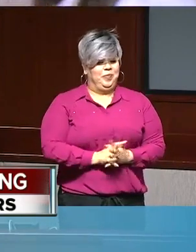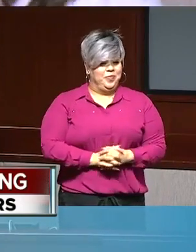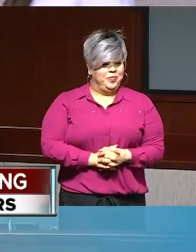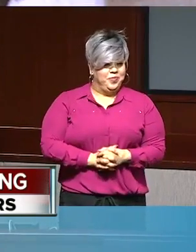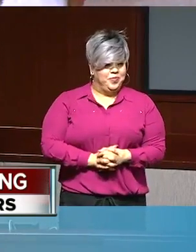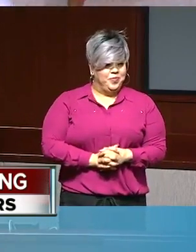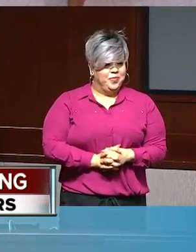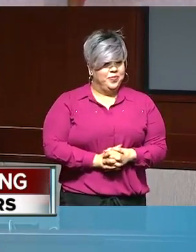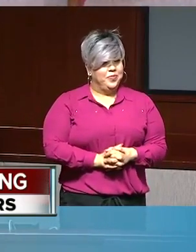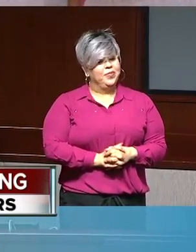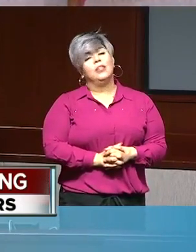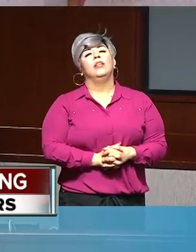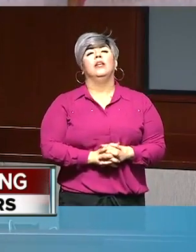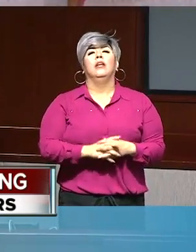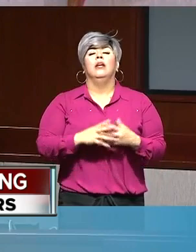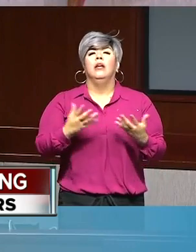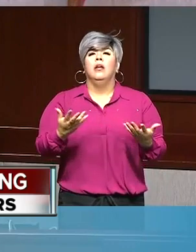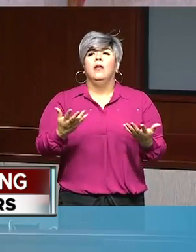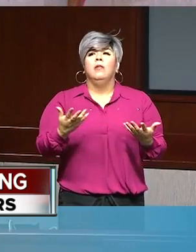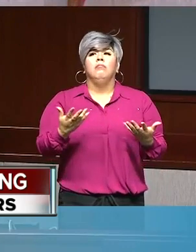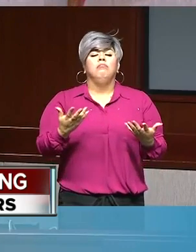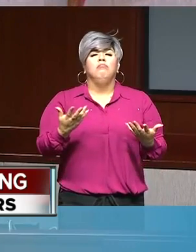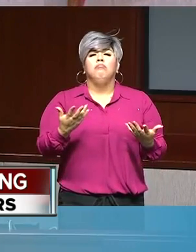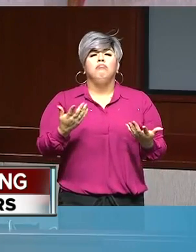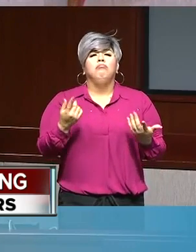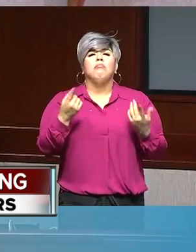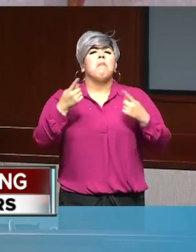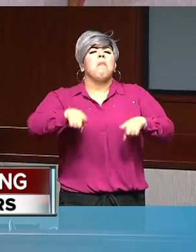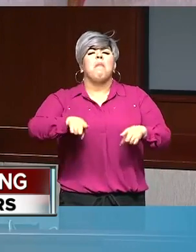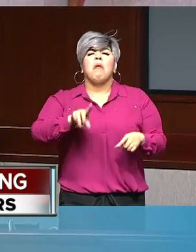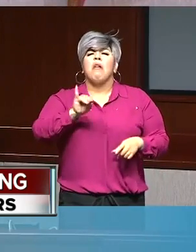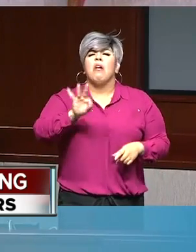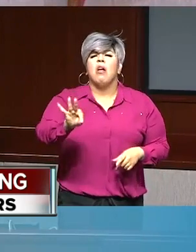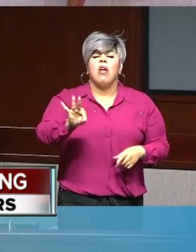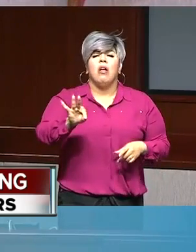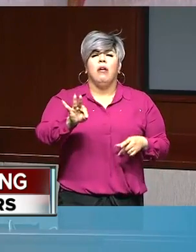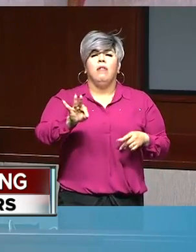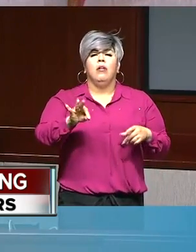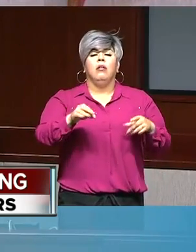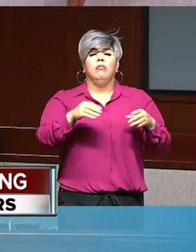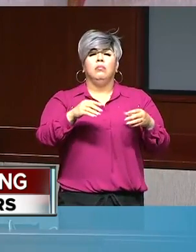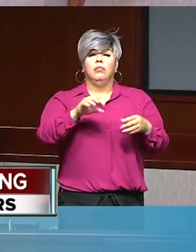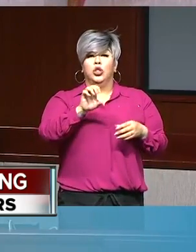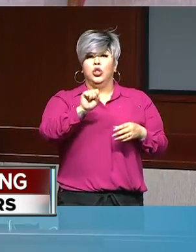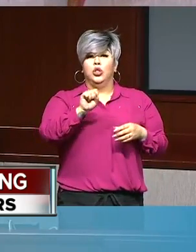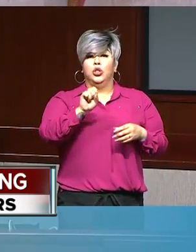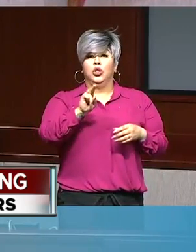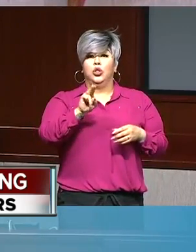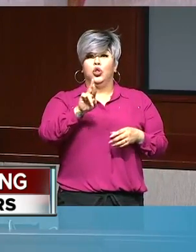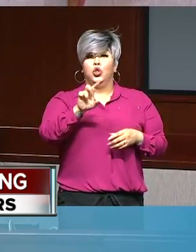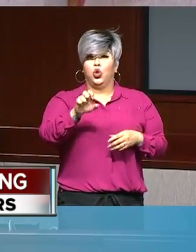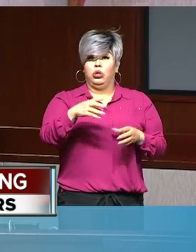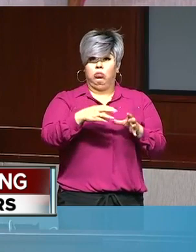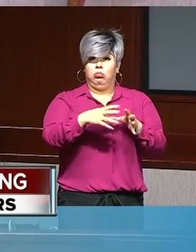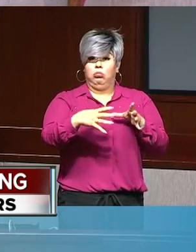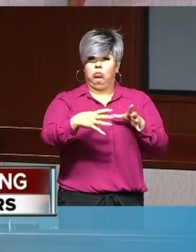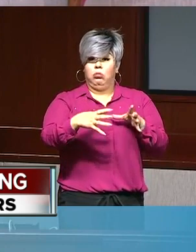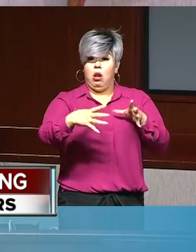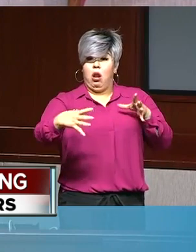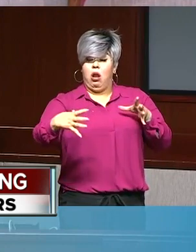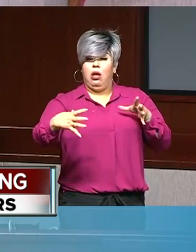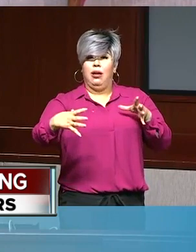What happens if we hit a point where the surge capacity for ICU beds is